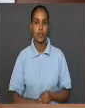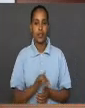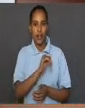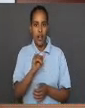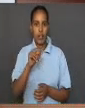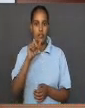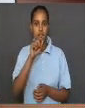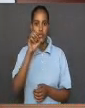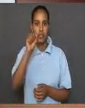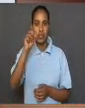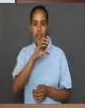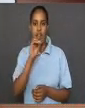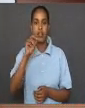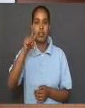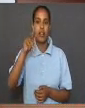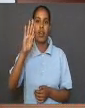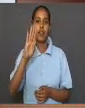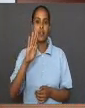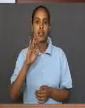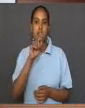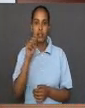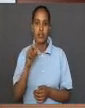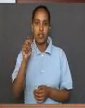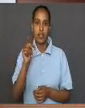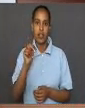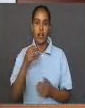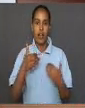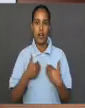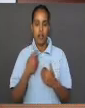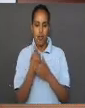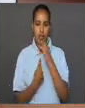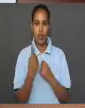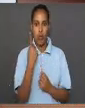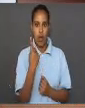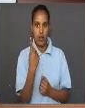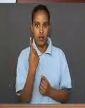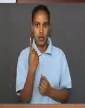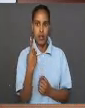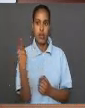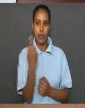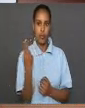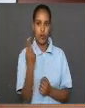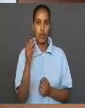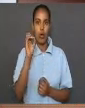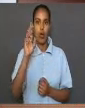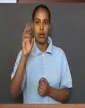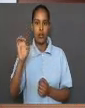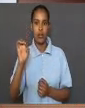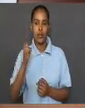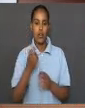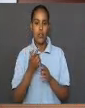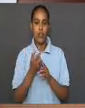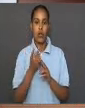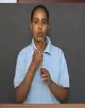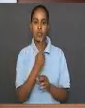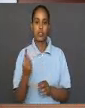Like tin and lead, zinc has only one important ore from which